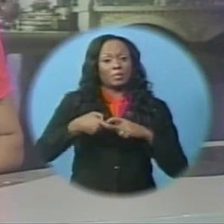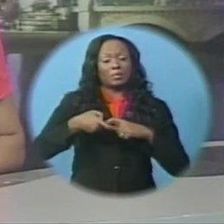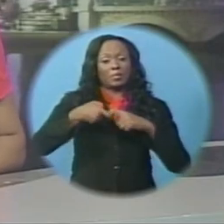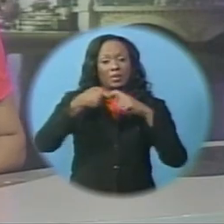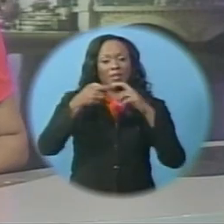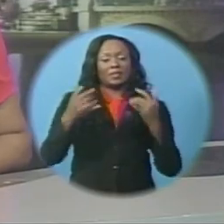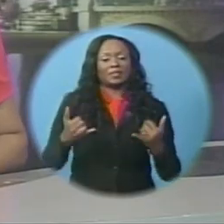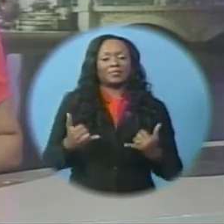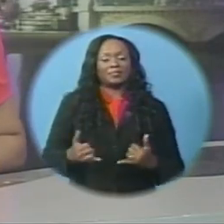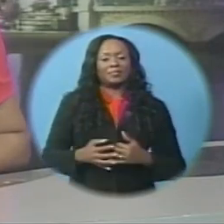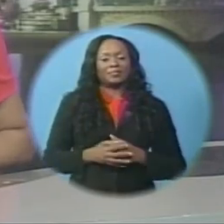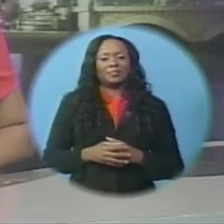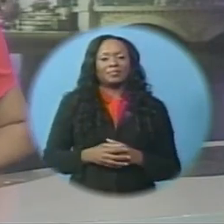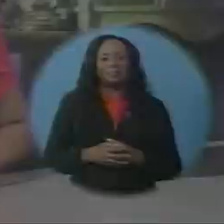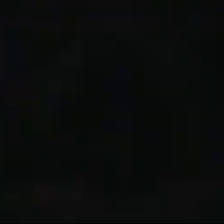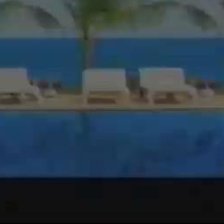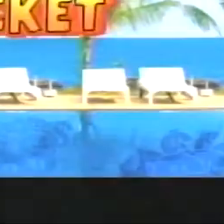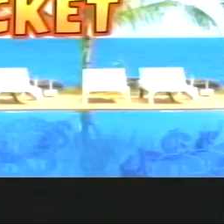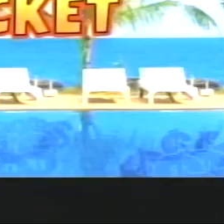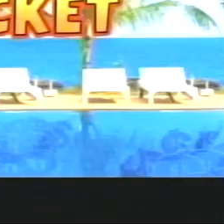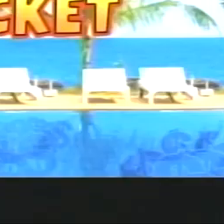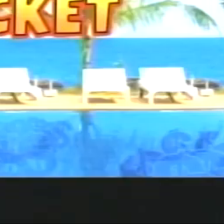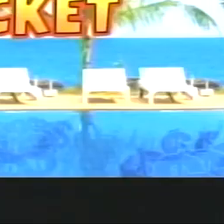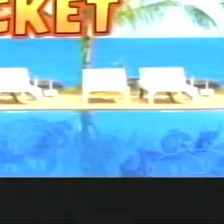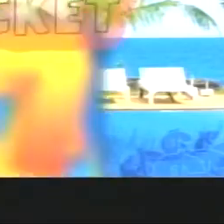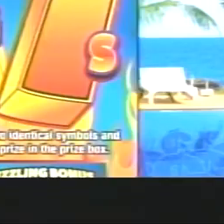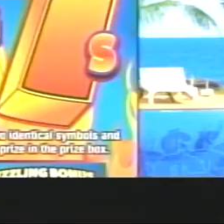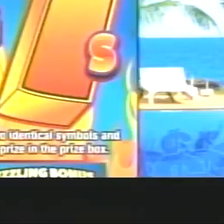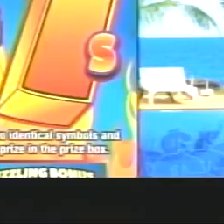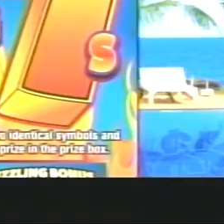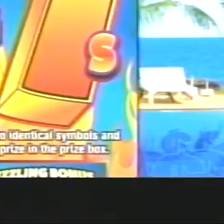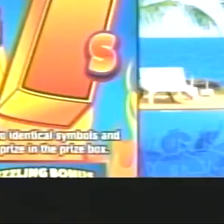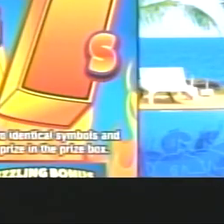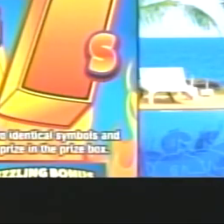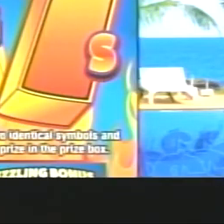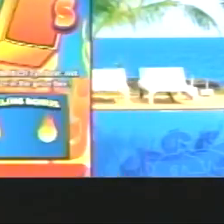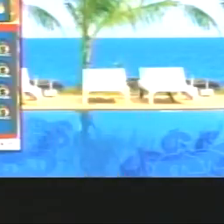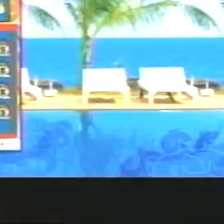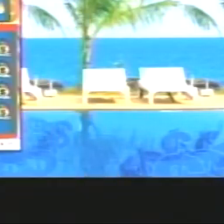around our region. Play the new hot ticket, Super Sizzling 7s, and